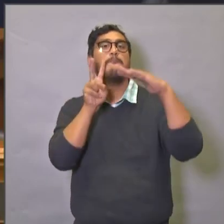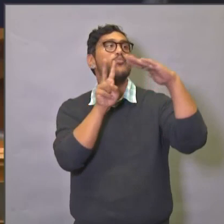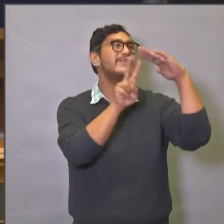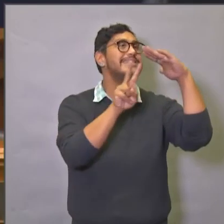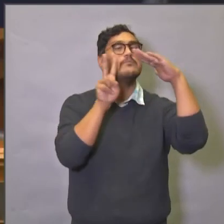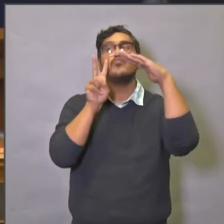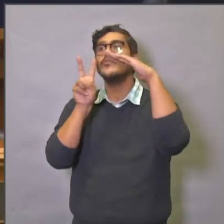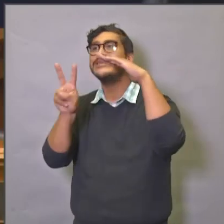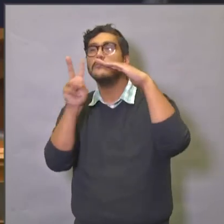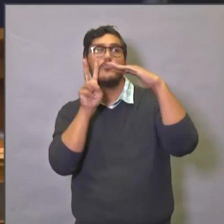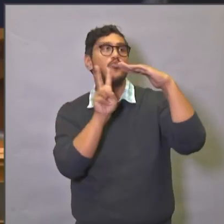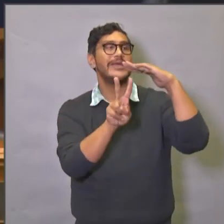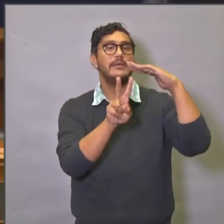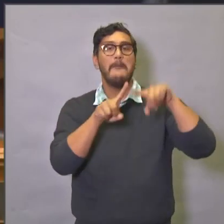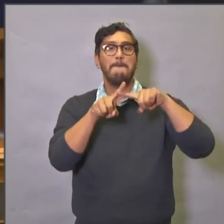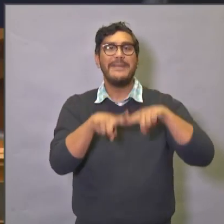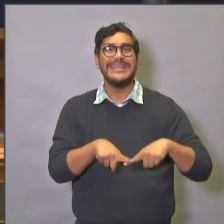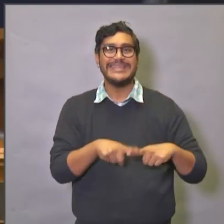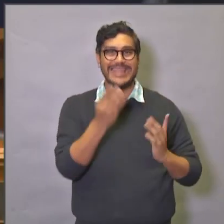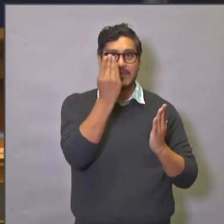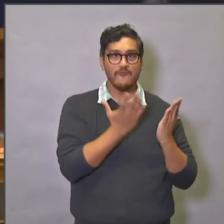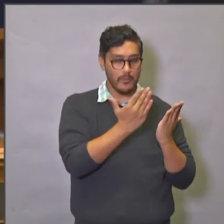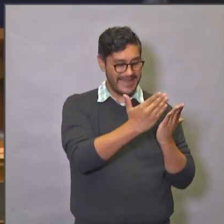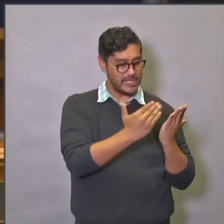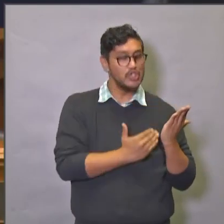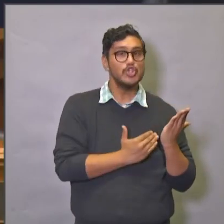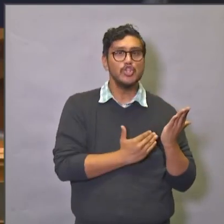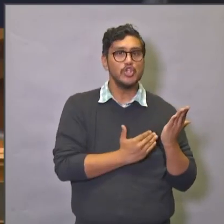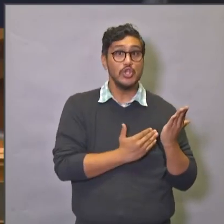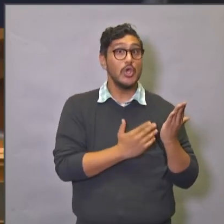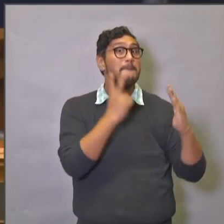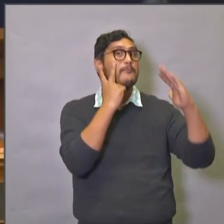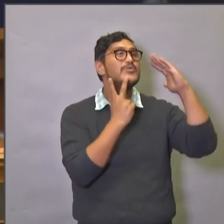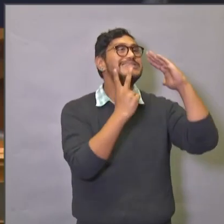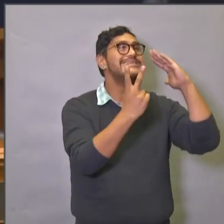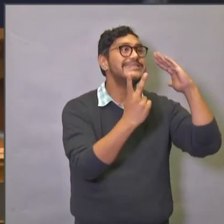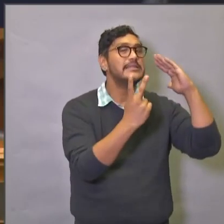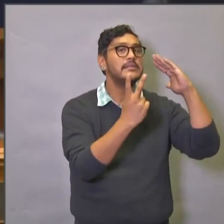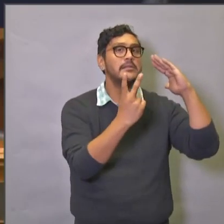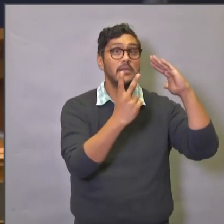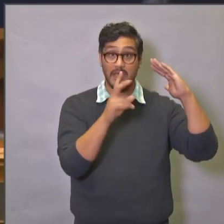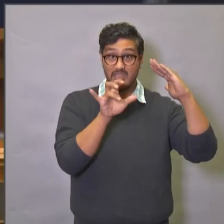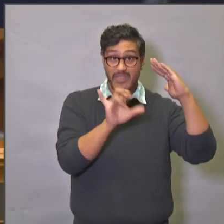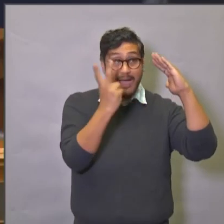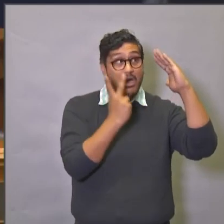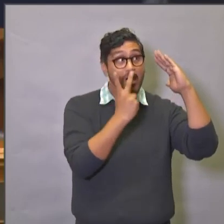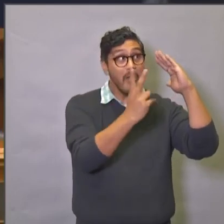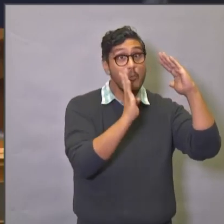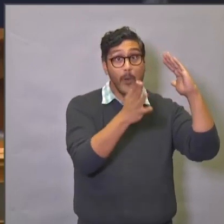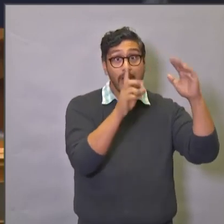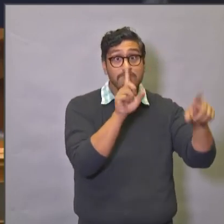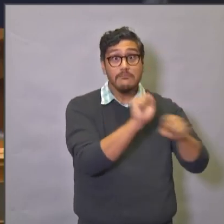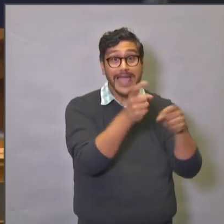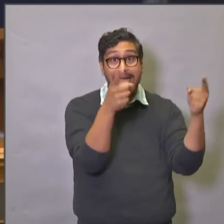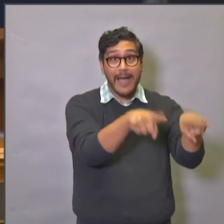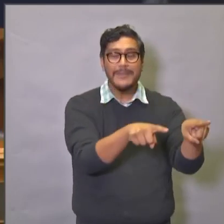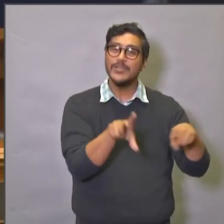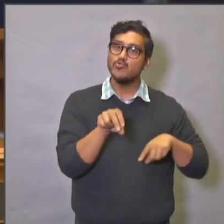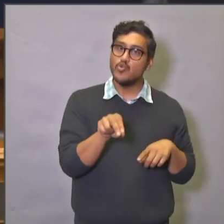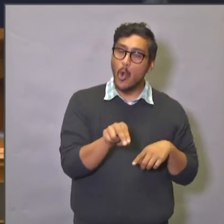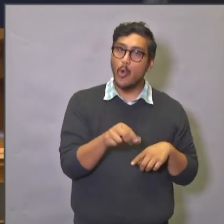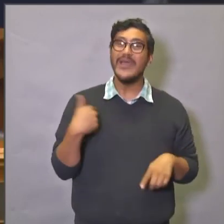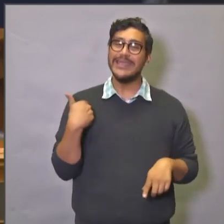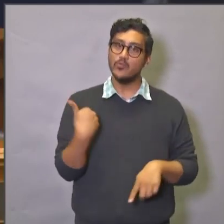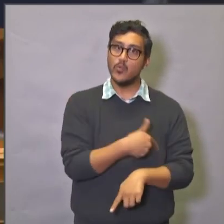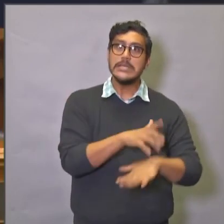that people are looking at and making us all aware of the possibility, if we're not super careful, of ending